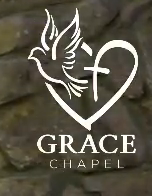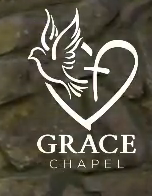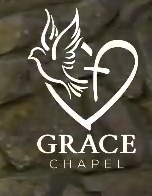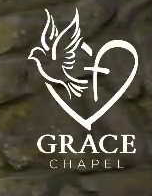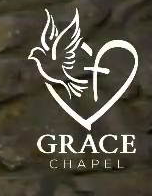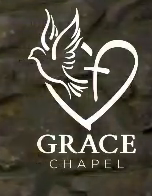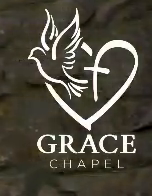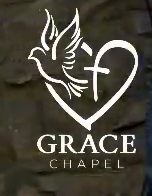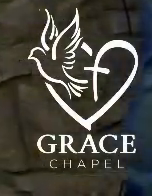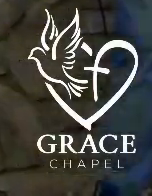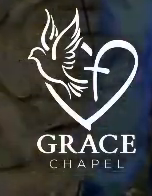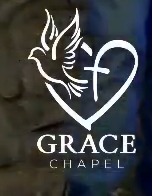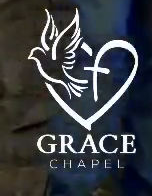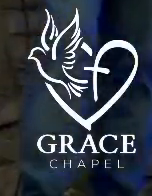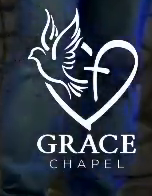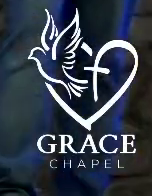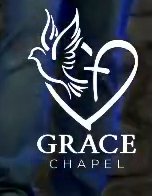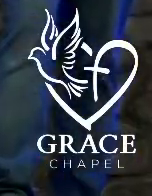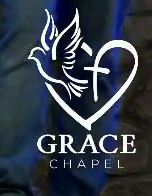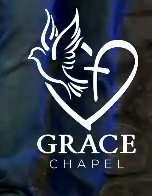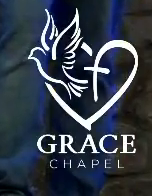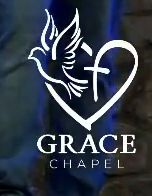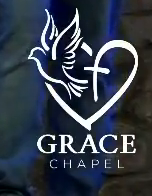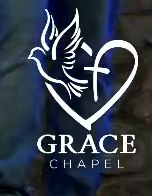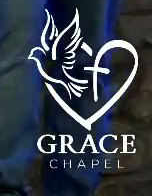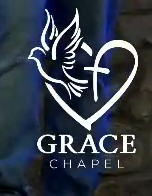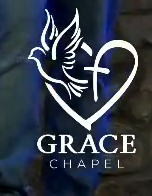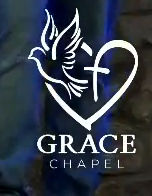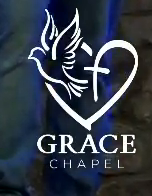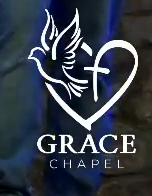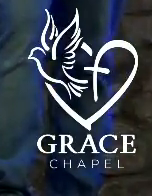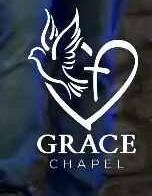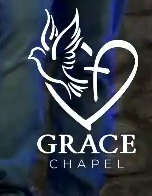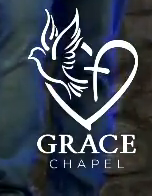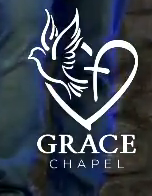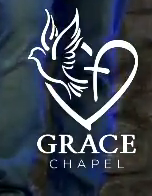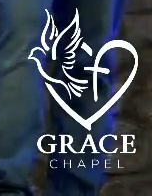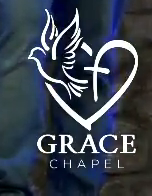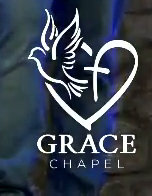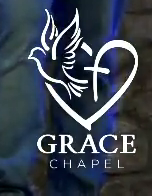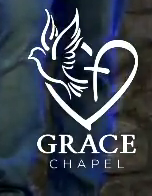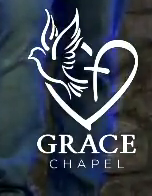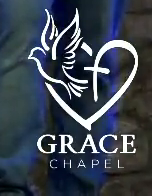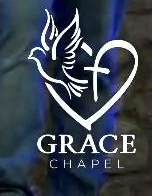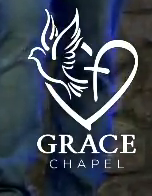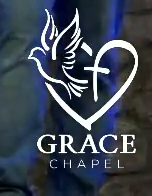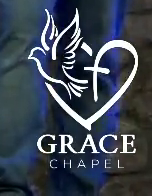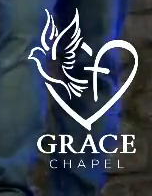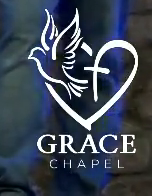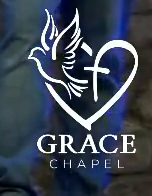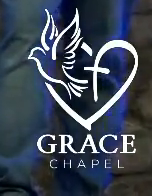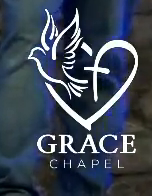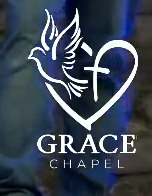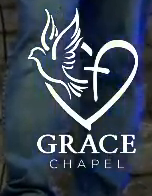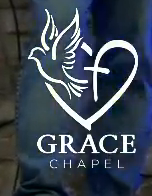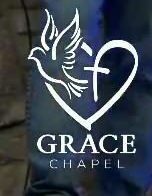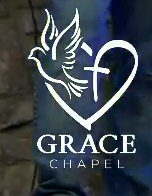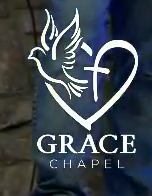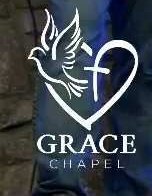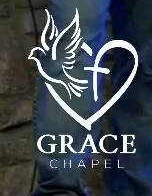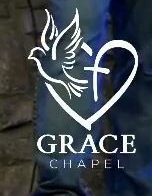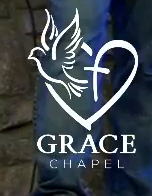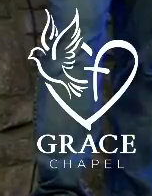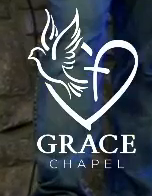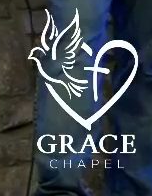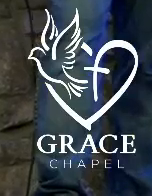will be done on earth as it is in heaven. And the church says, amen. Amen. Well, just another couple of